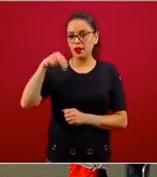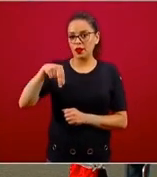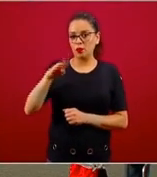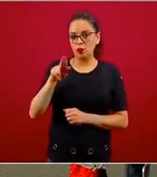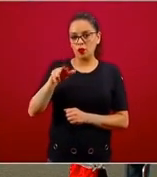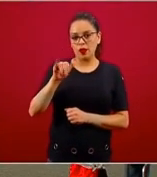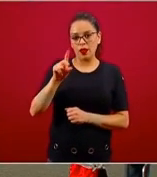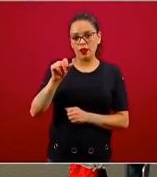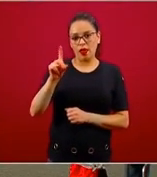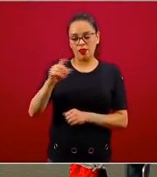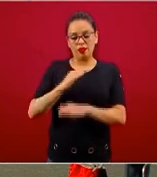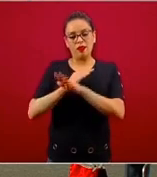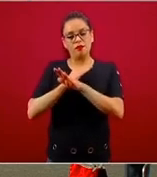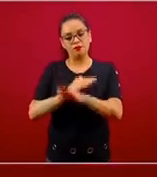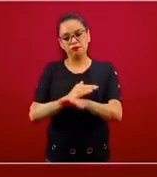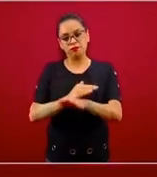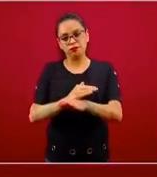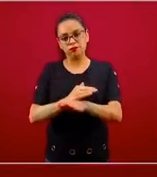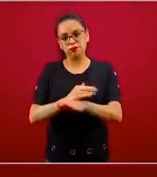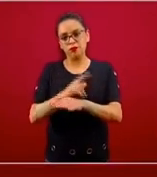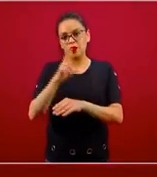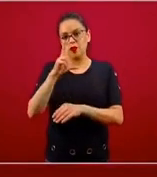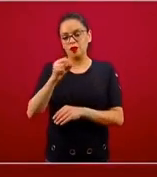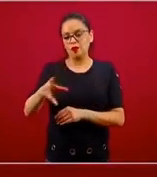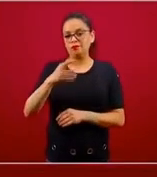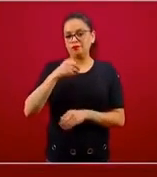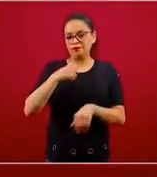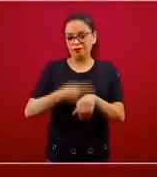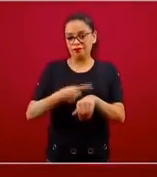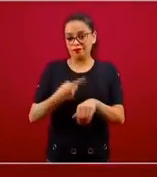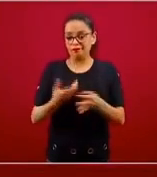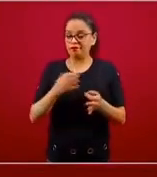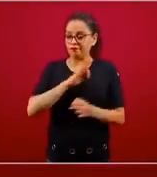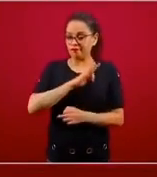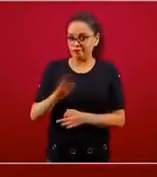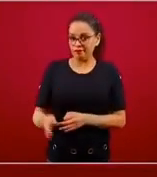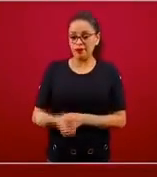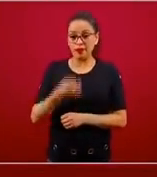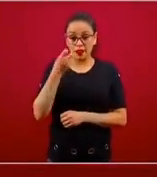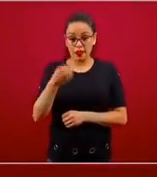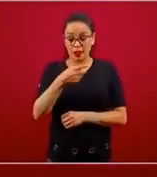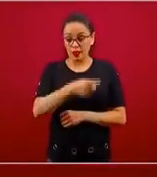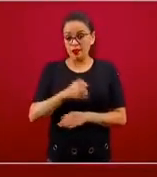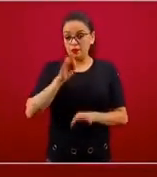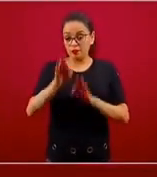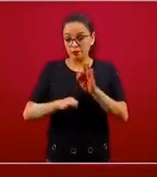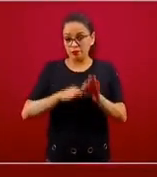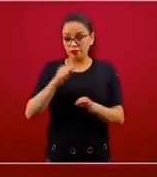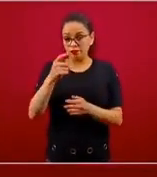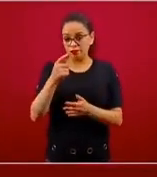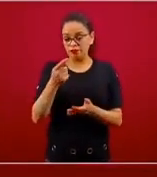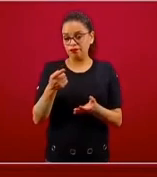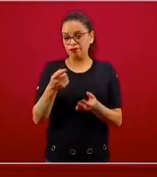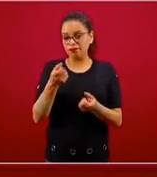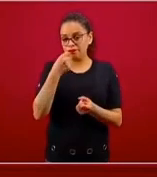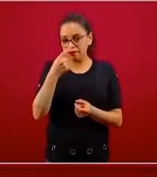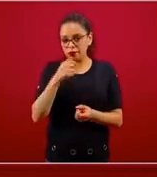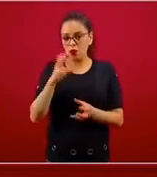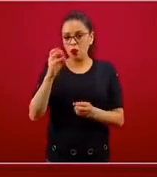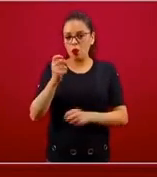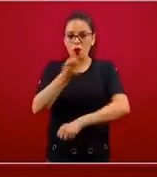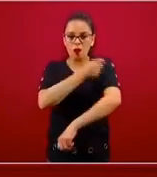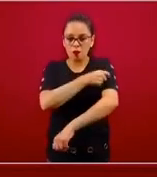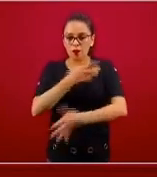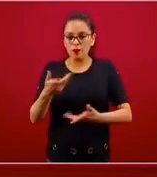us and be creating that herd immunity that we've heard about. So